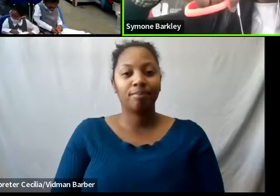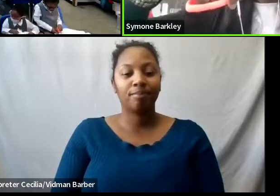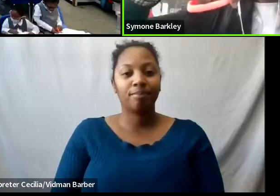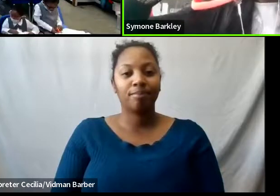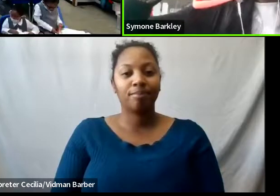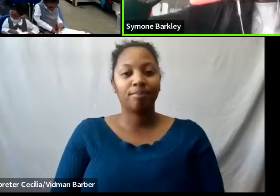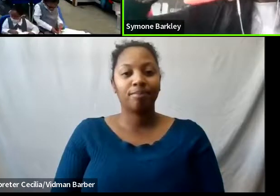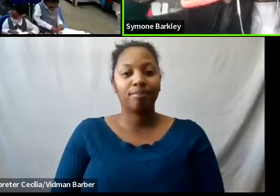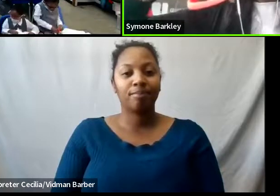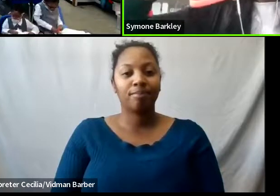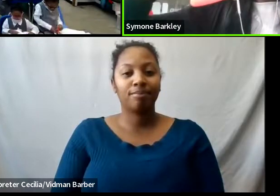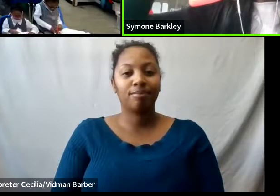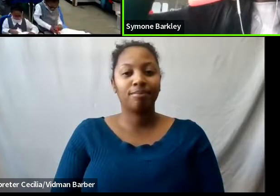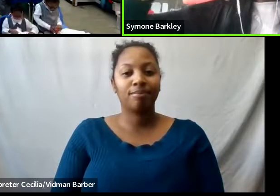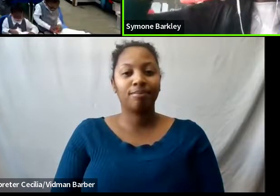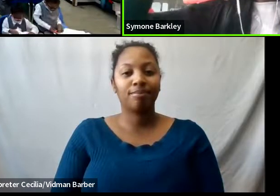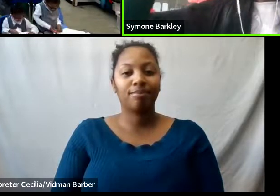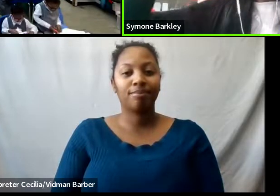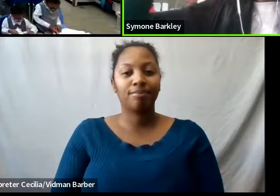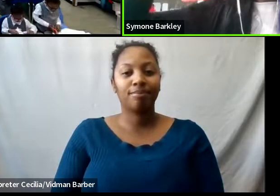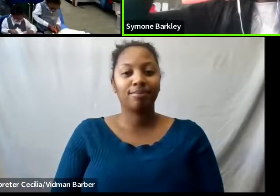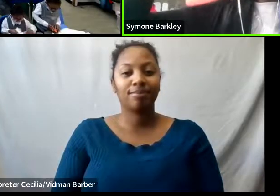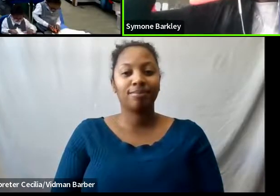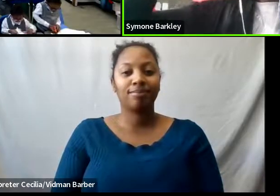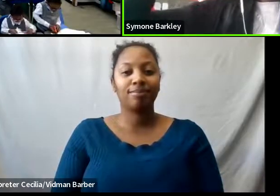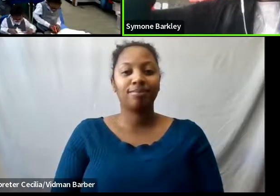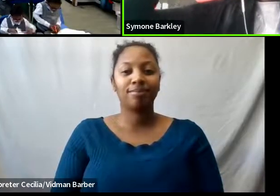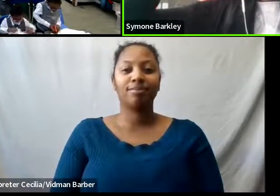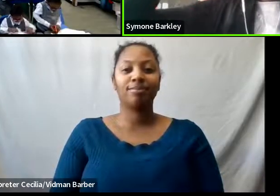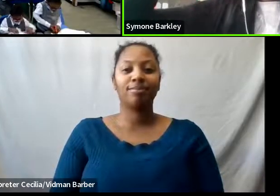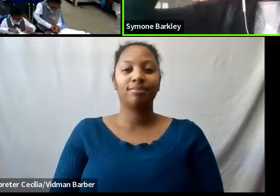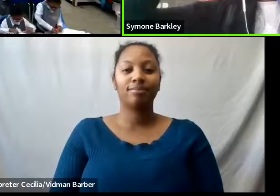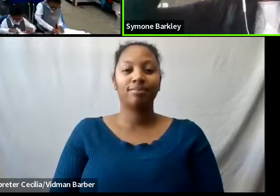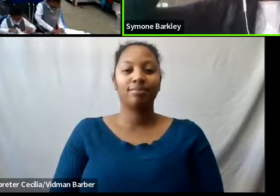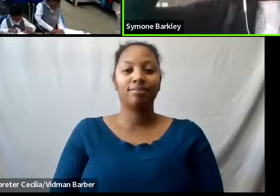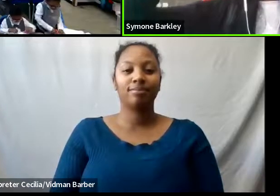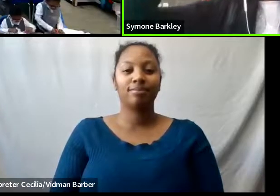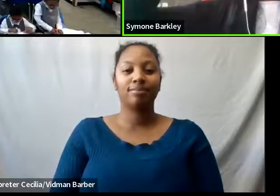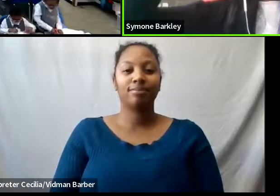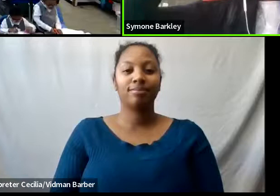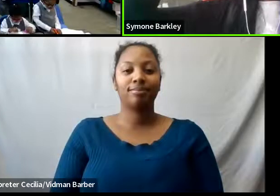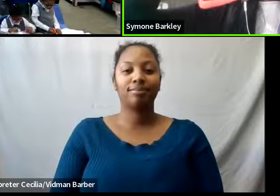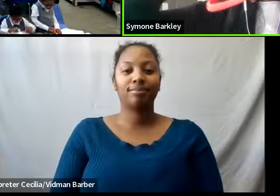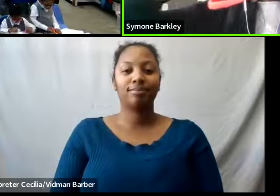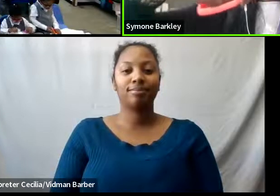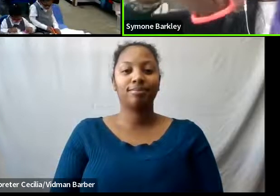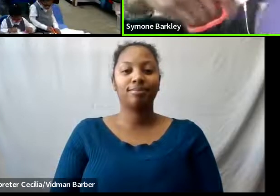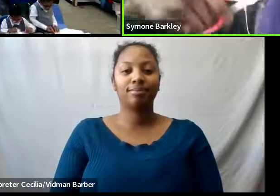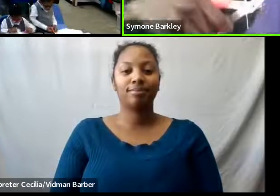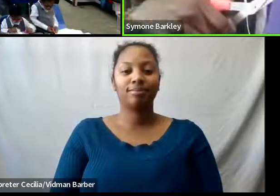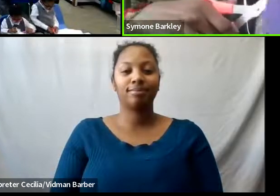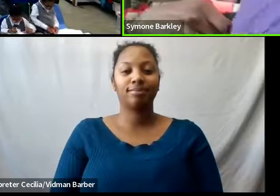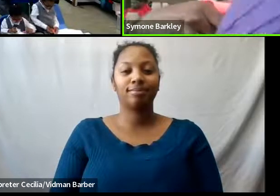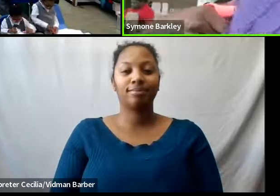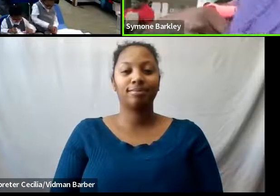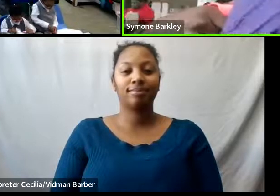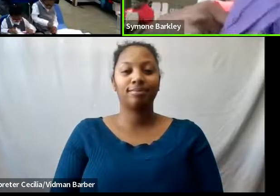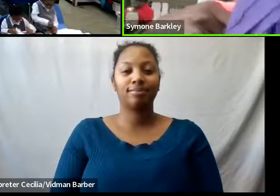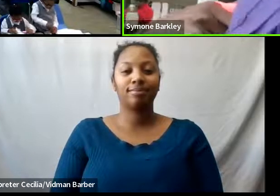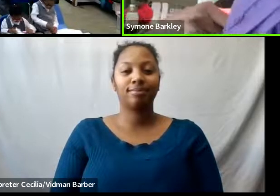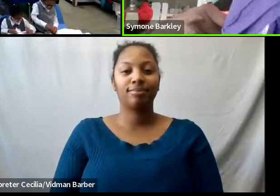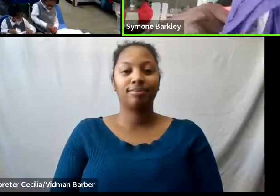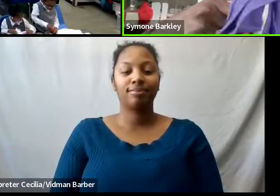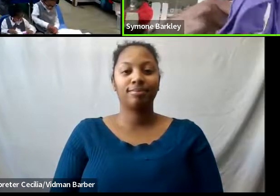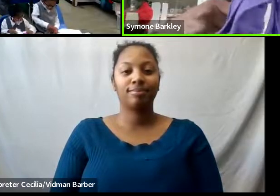Cut, cutting along this line, easy to